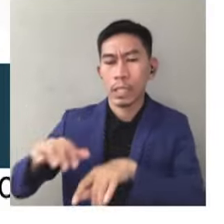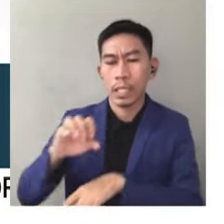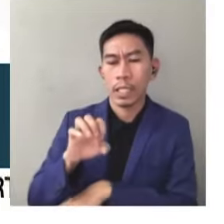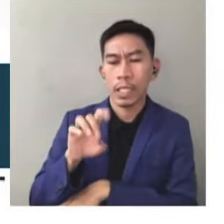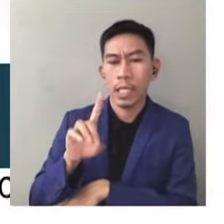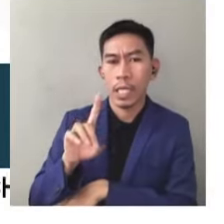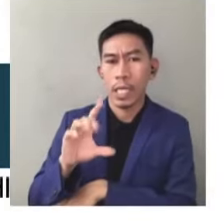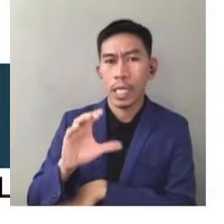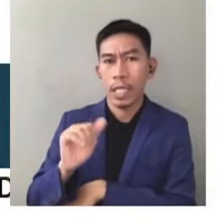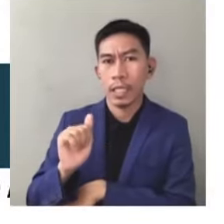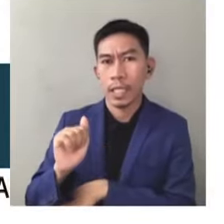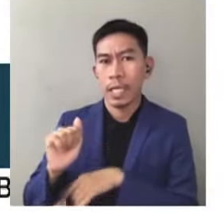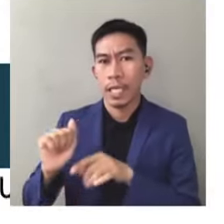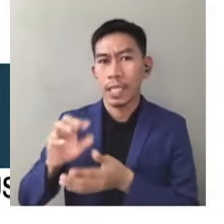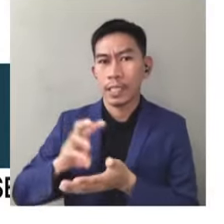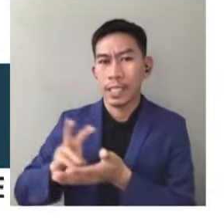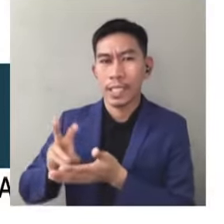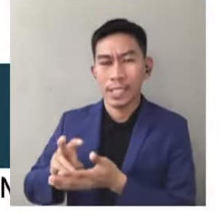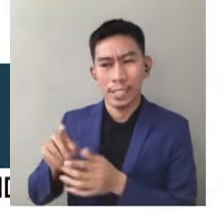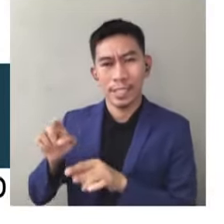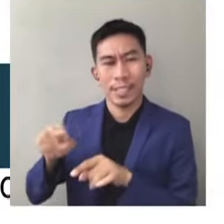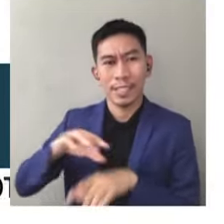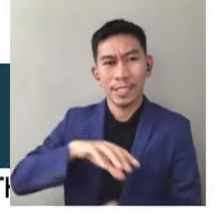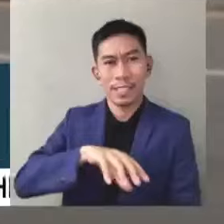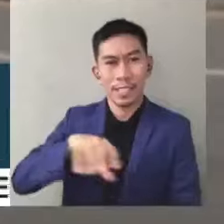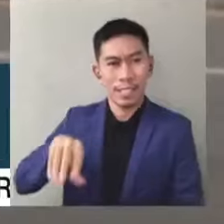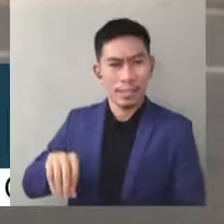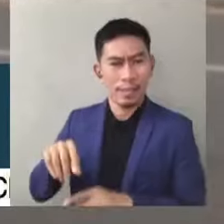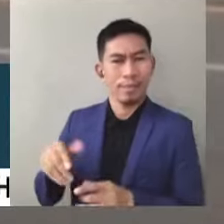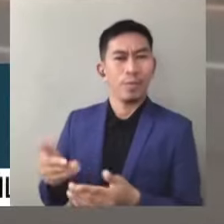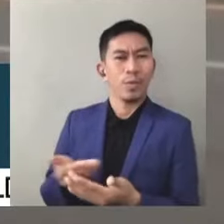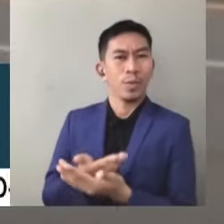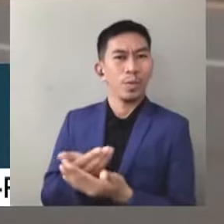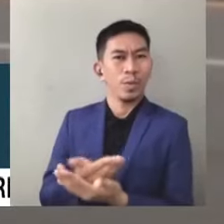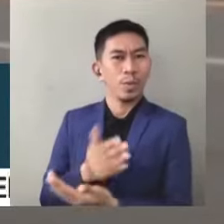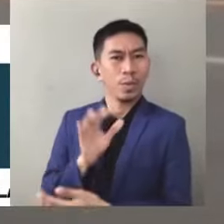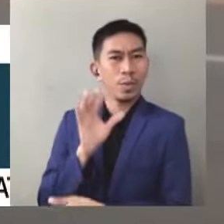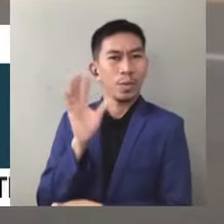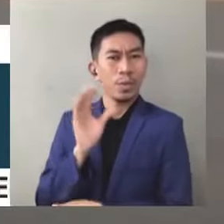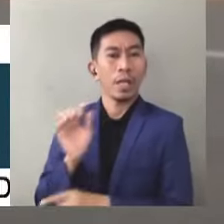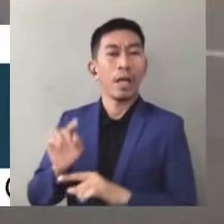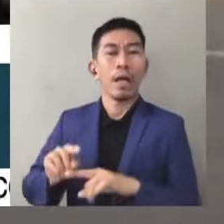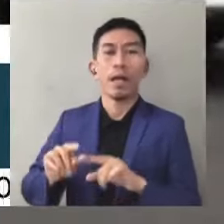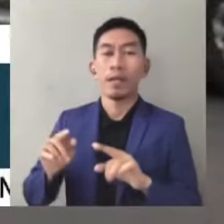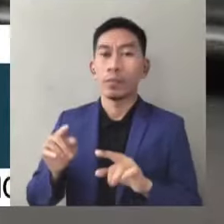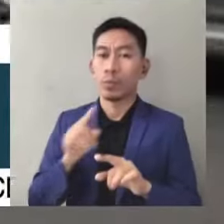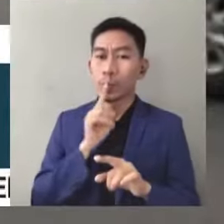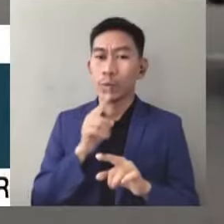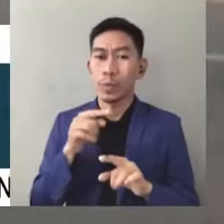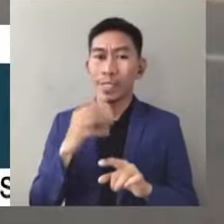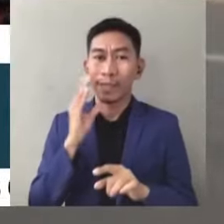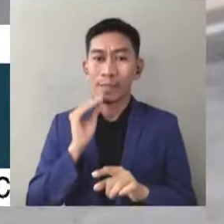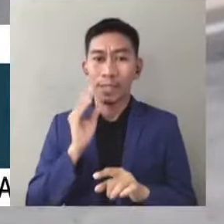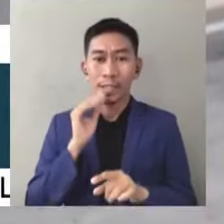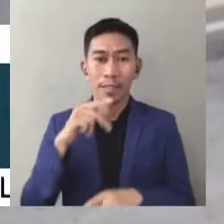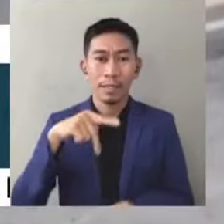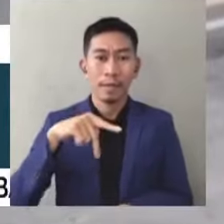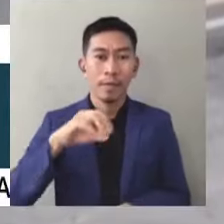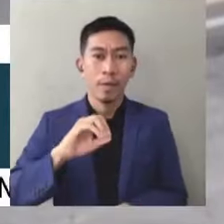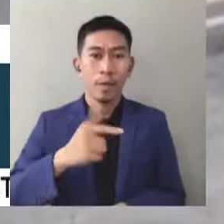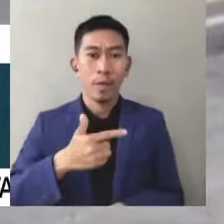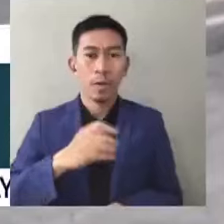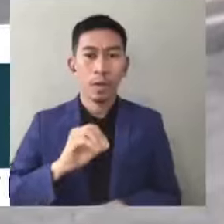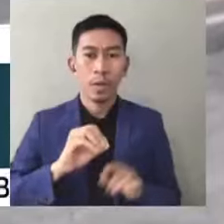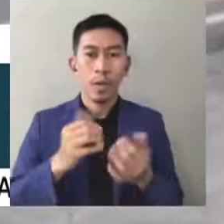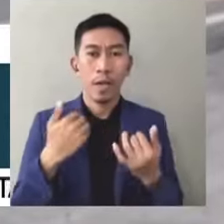So parang new phenomenon yan. With our experience kasi sa Pogo, diba, na nagkaroon din na investigation